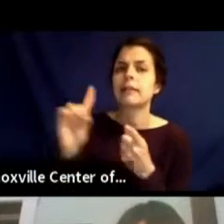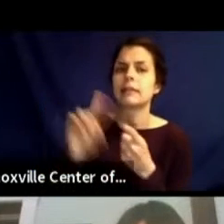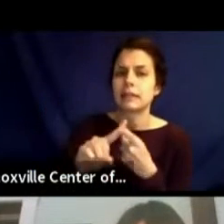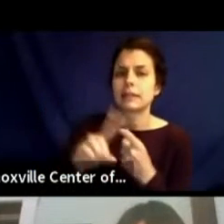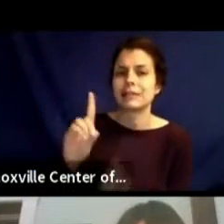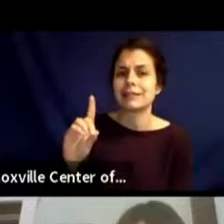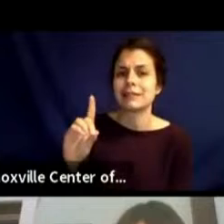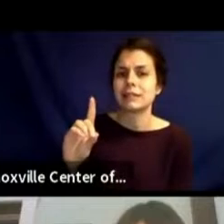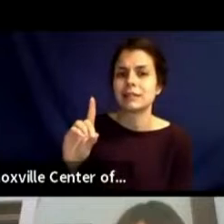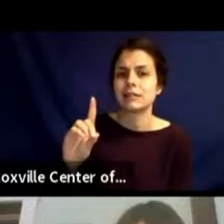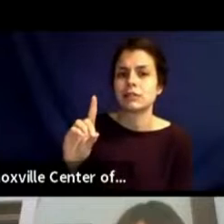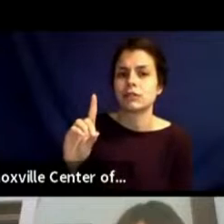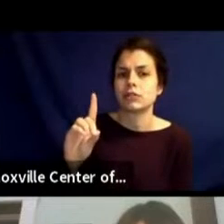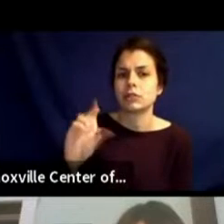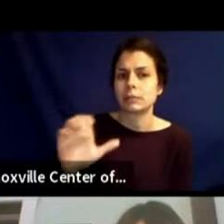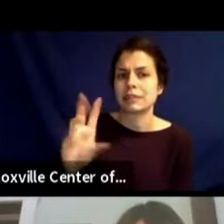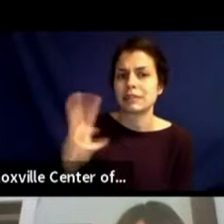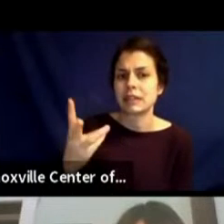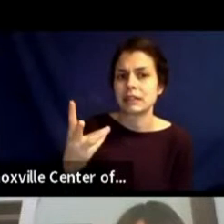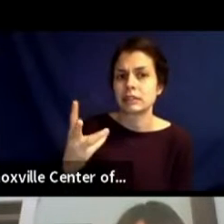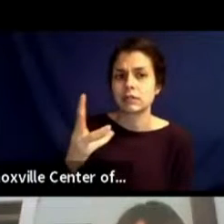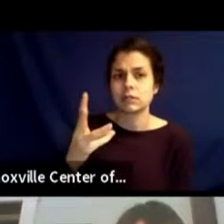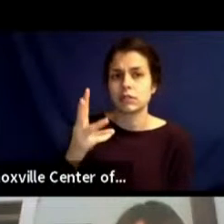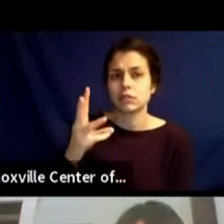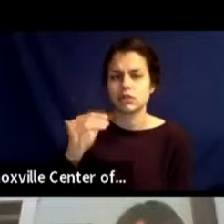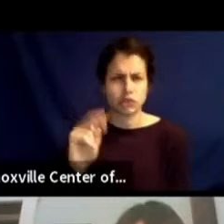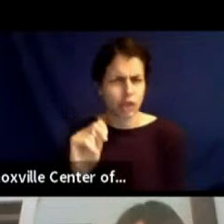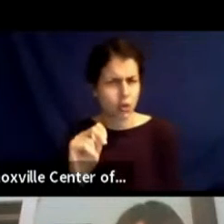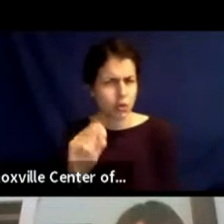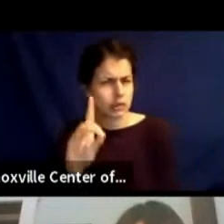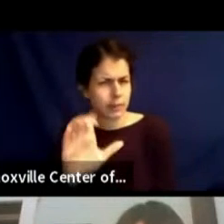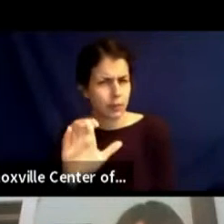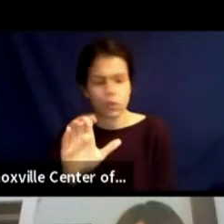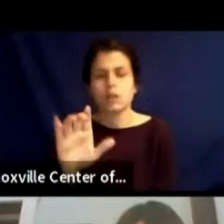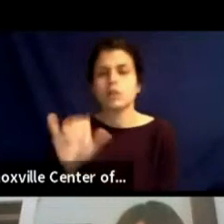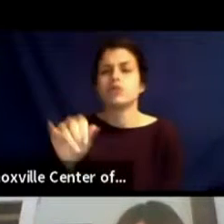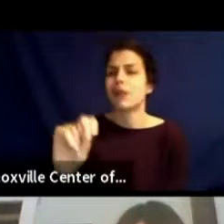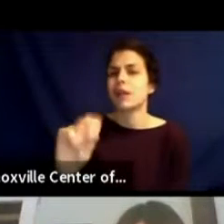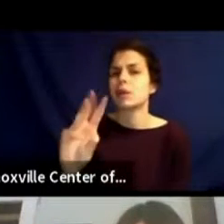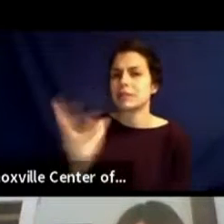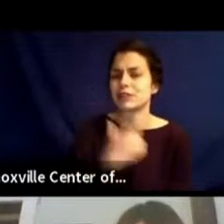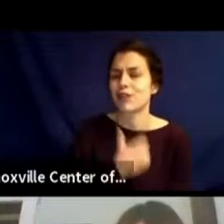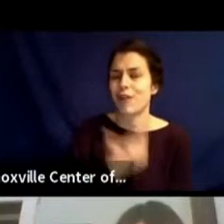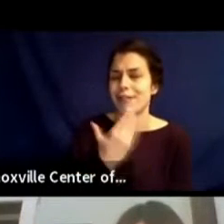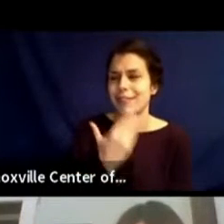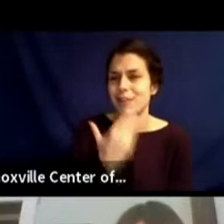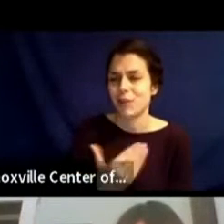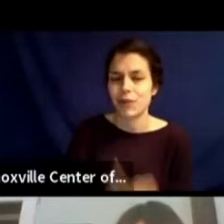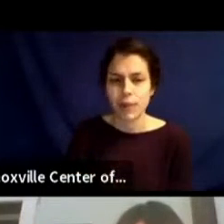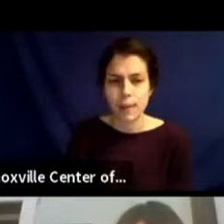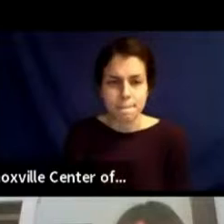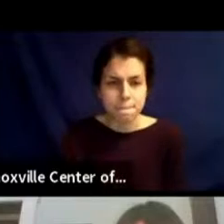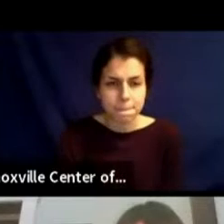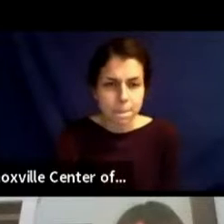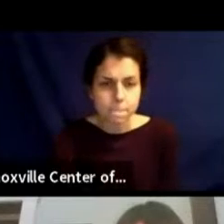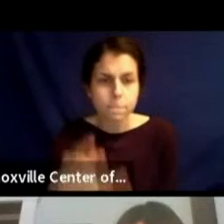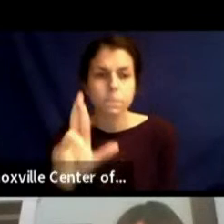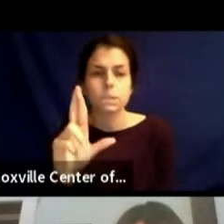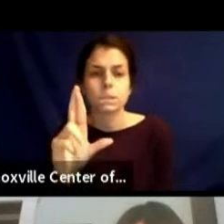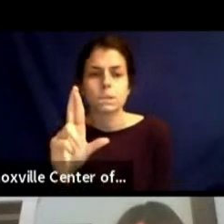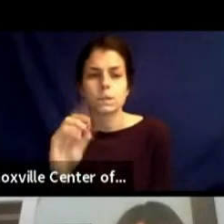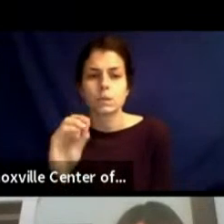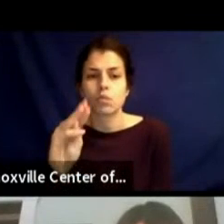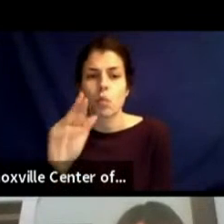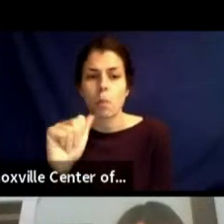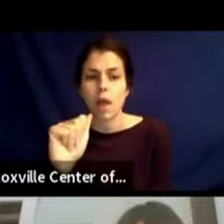December 6th. January 6th. Thank you. Thanks. With the intention of